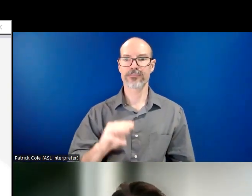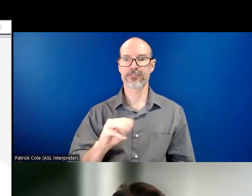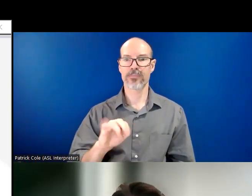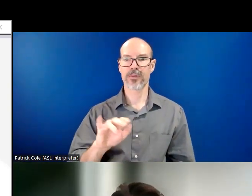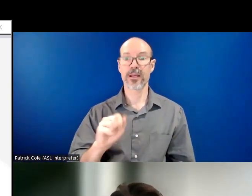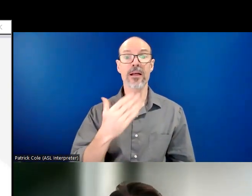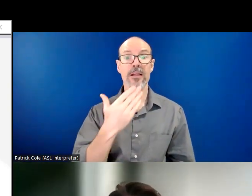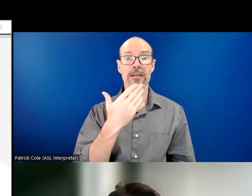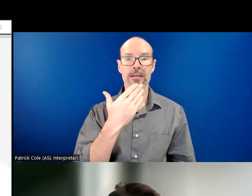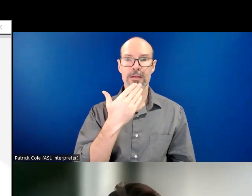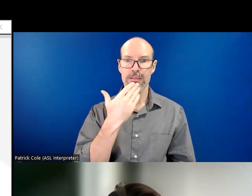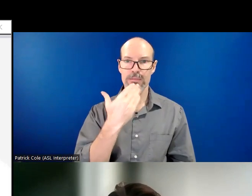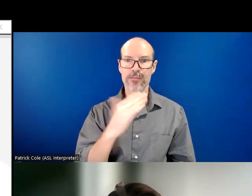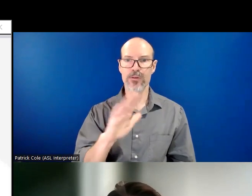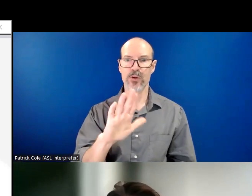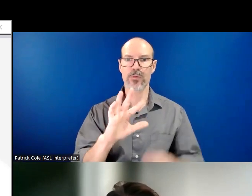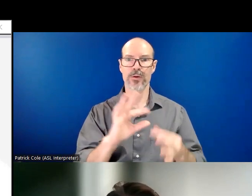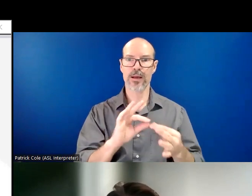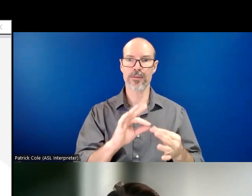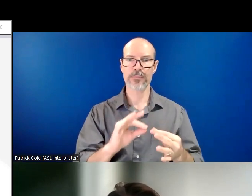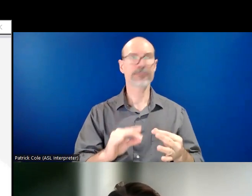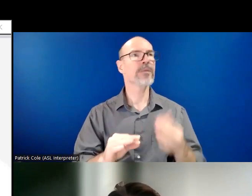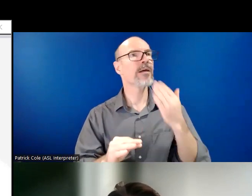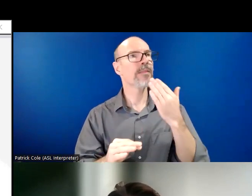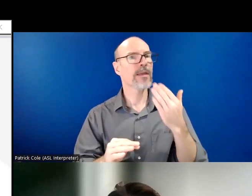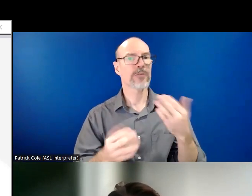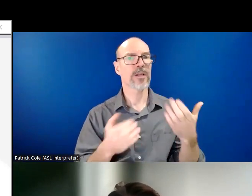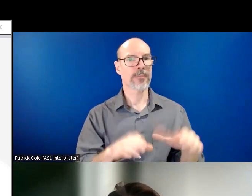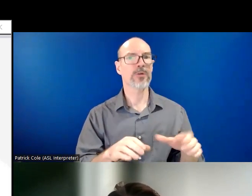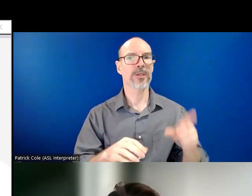Thank you for your comment and your thank question. You. Thanks for the opportunity.